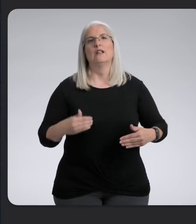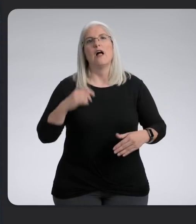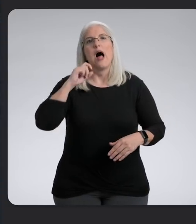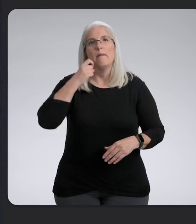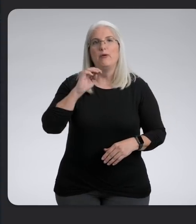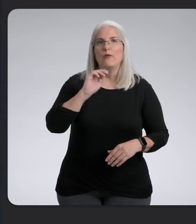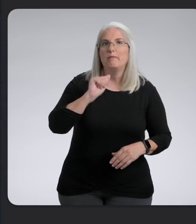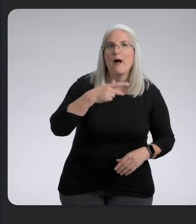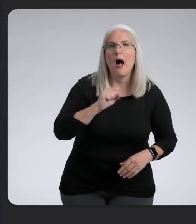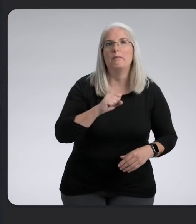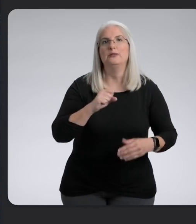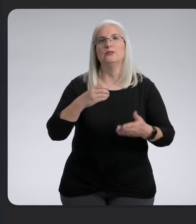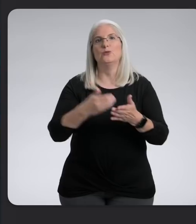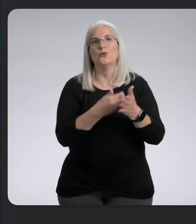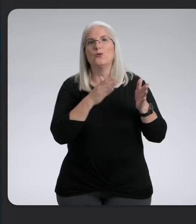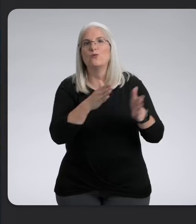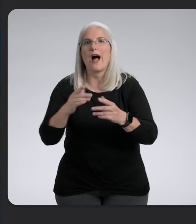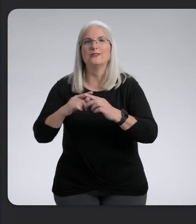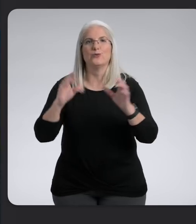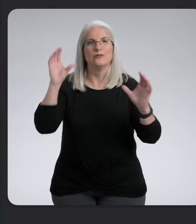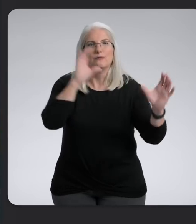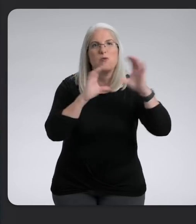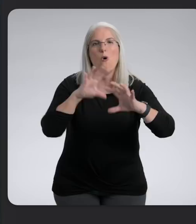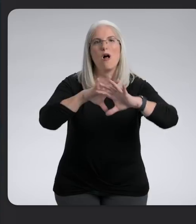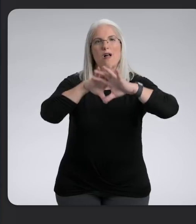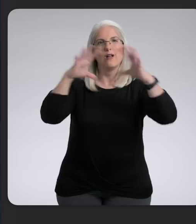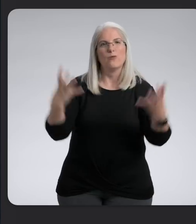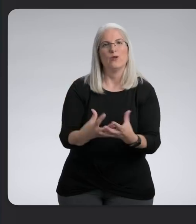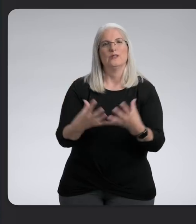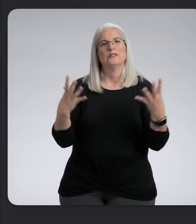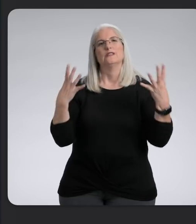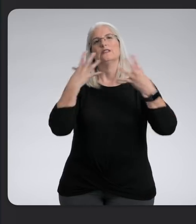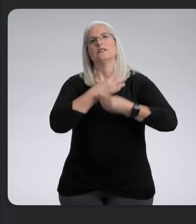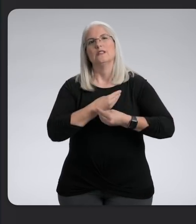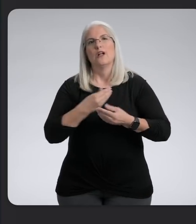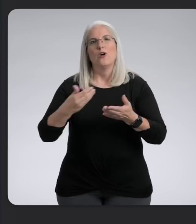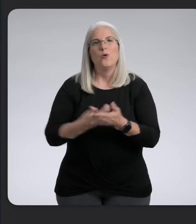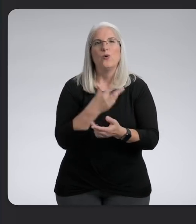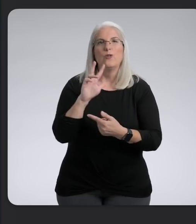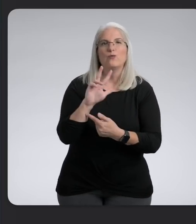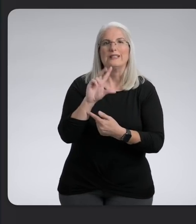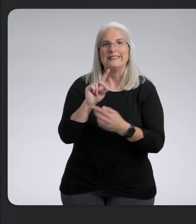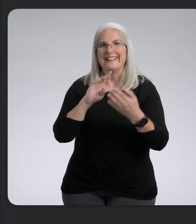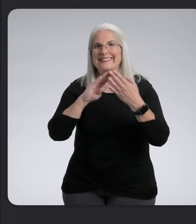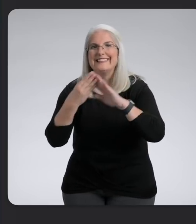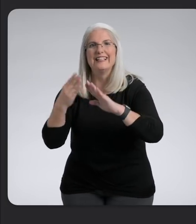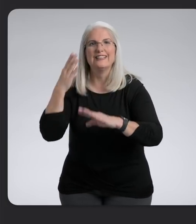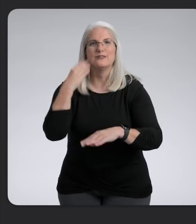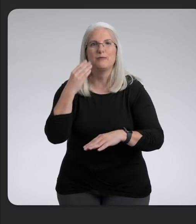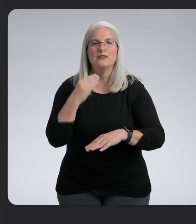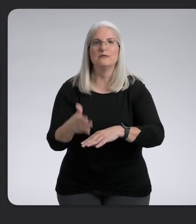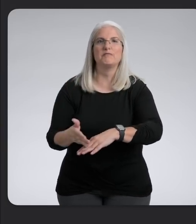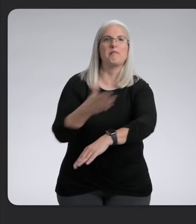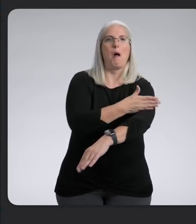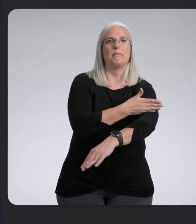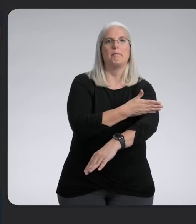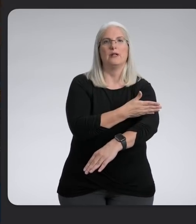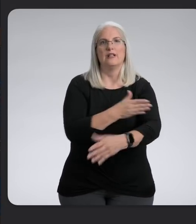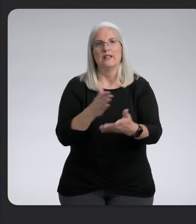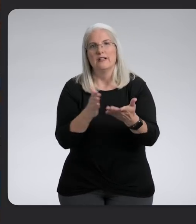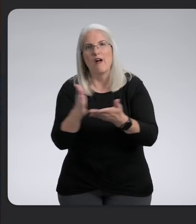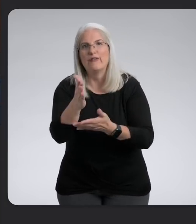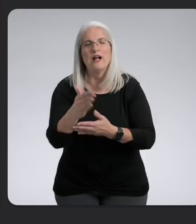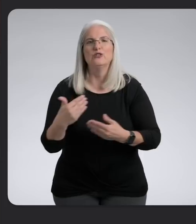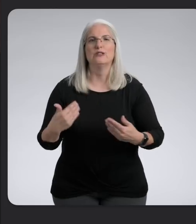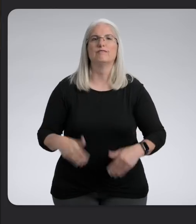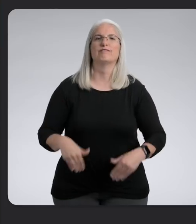to explore the natural beauty of the world and an amazing new three-dimensional city experience with improved navigation. iOS 15